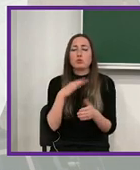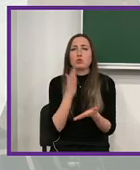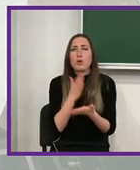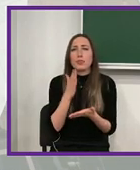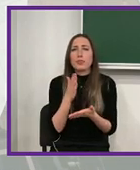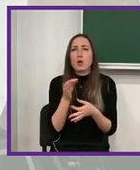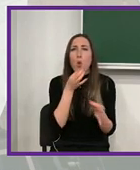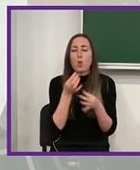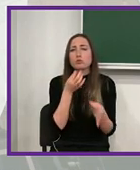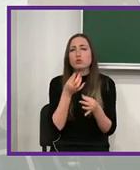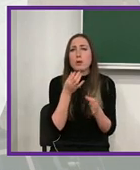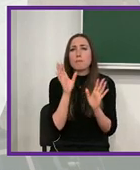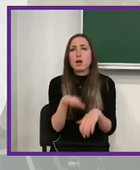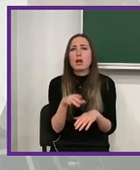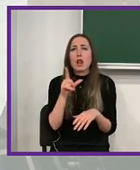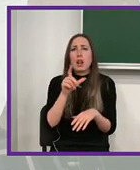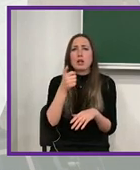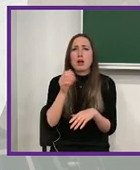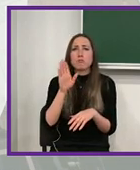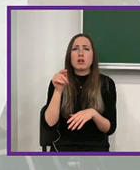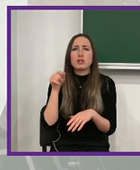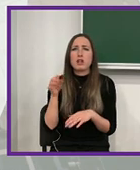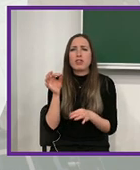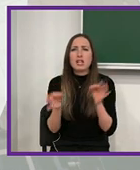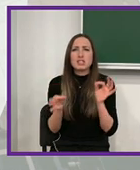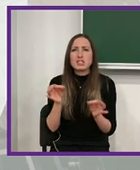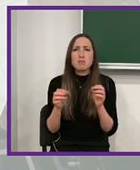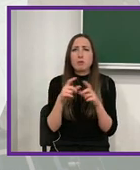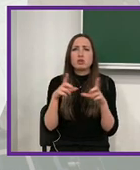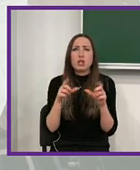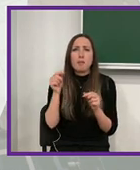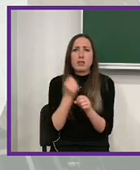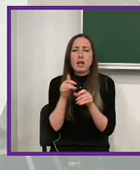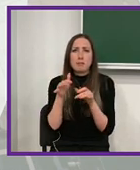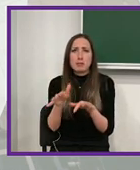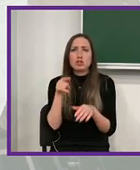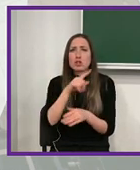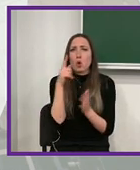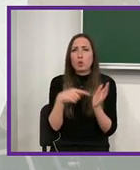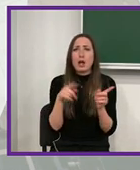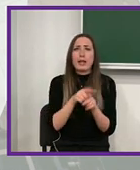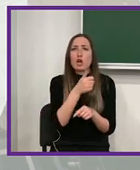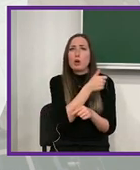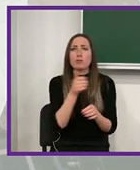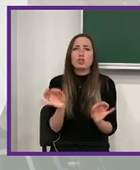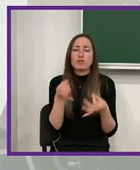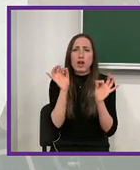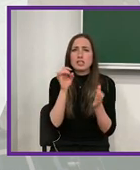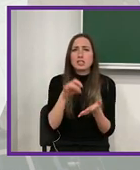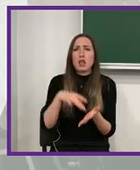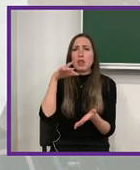very thorny, particularly in Central Asia, we are giving people opportunity to, as an exception, to kind of keep